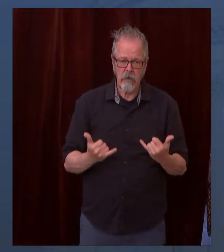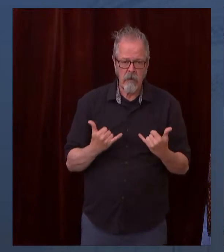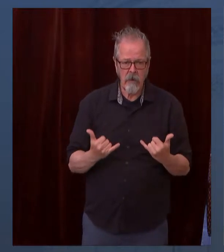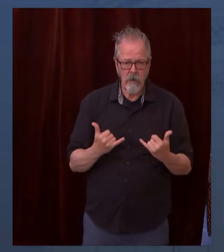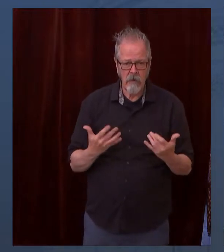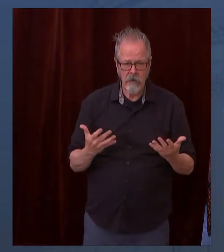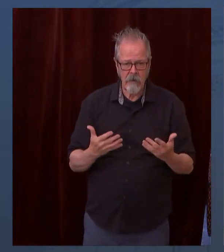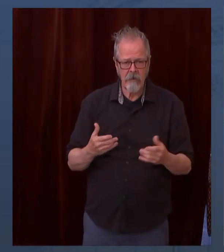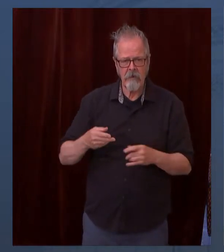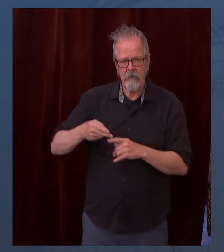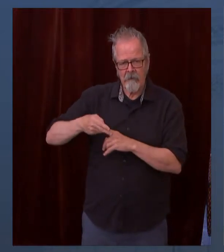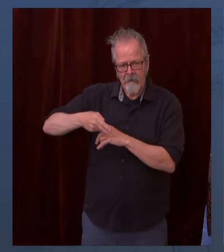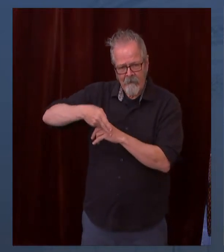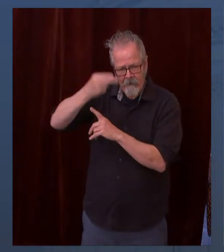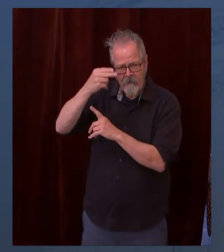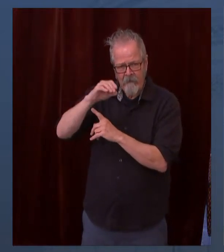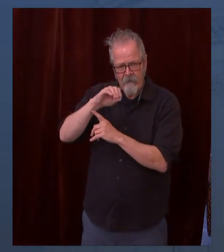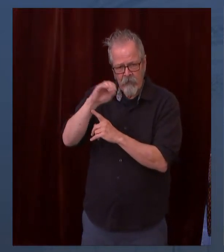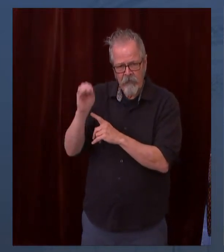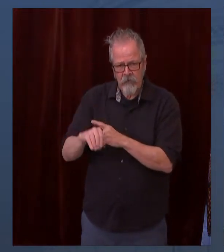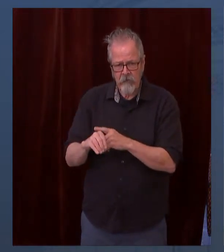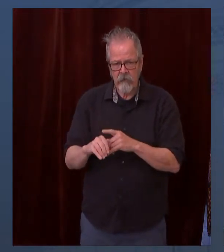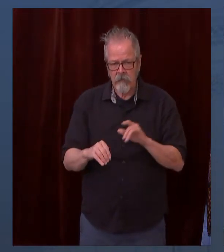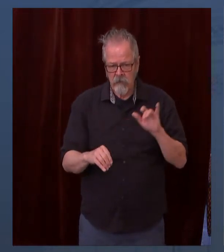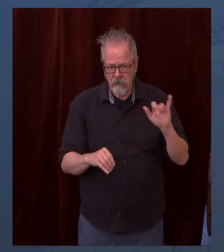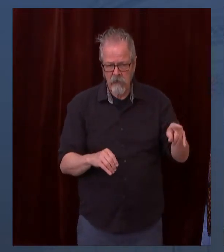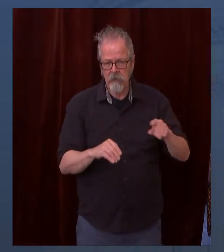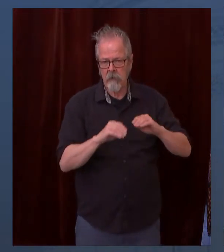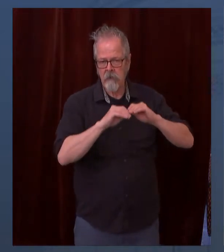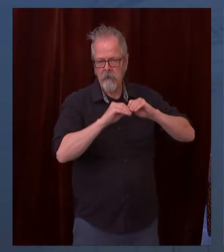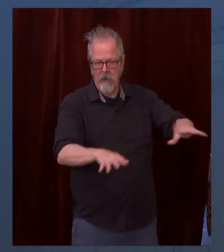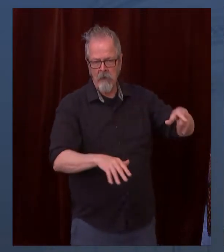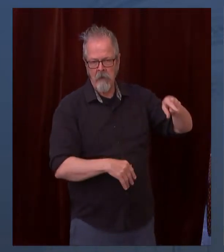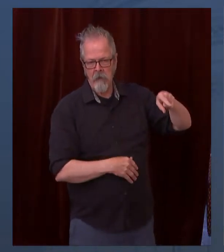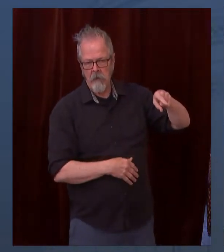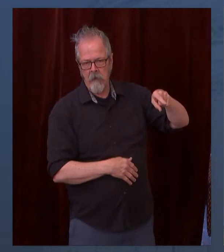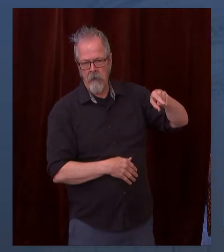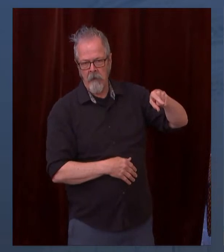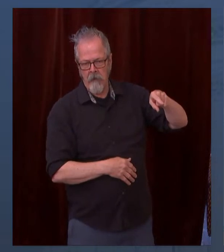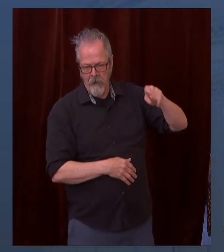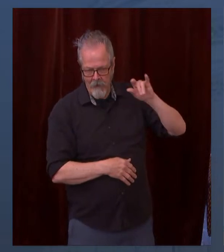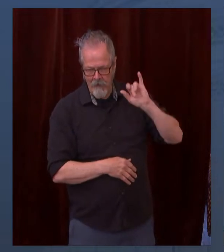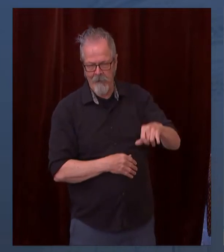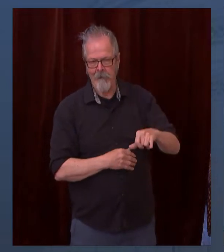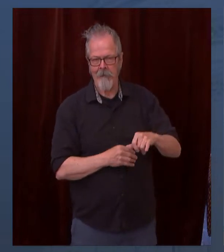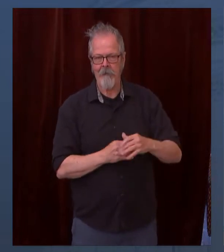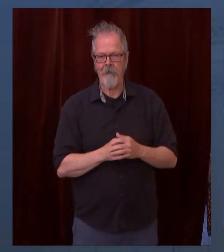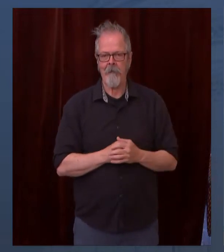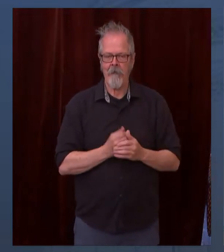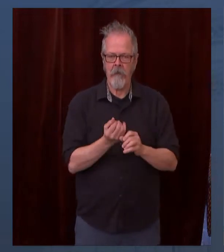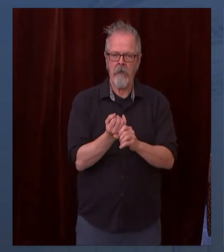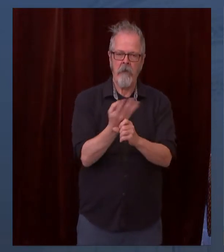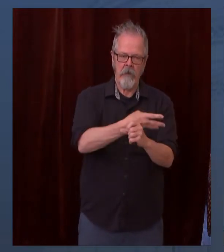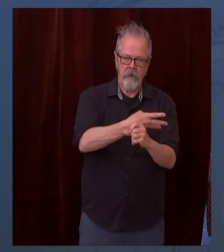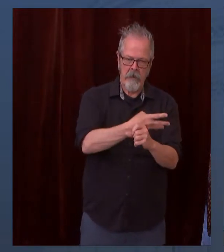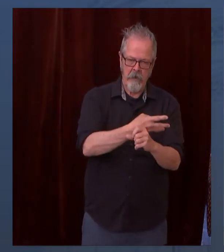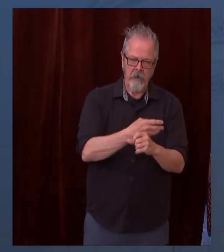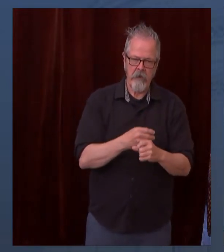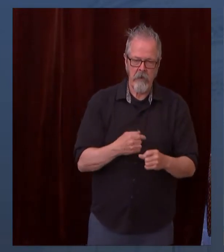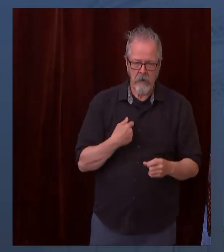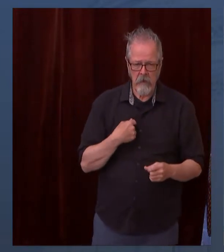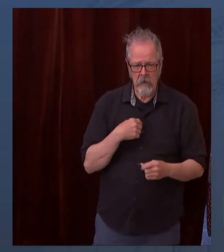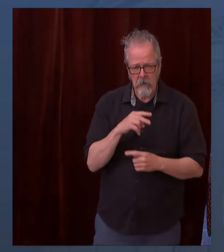rapidly. So when I say go, we'll start and we'll watch these variants. Why don't you take it away?